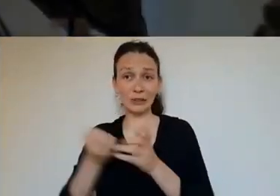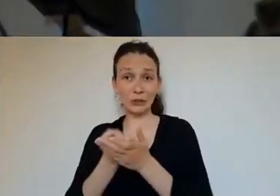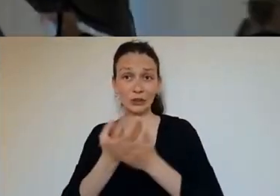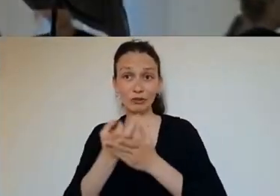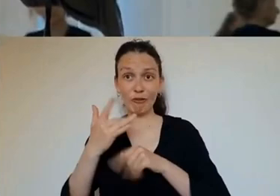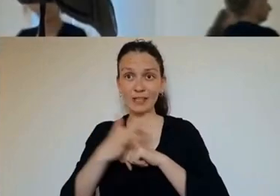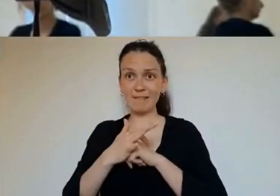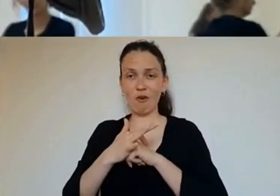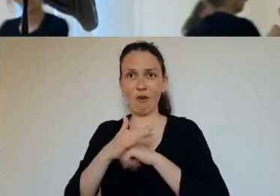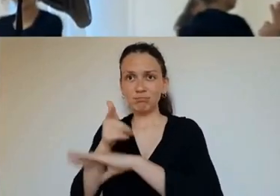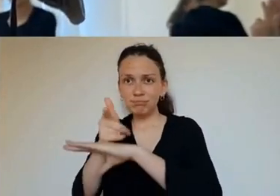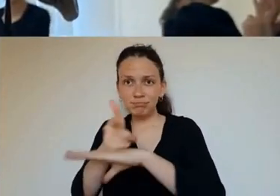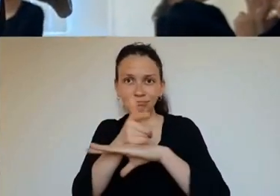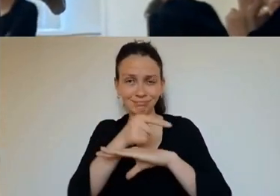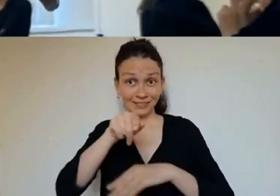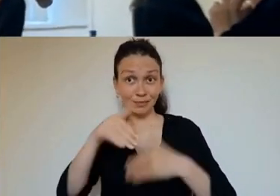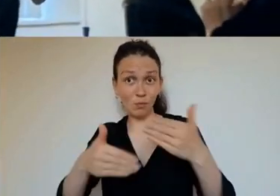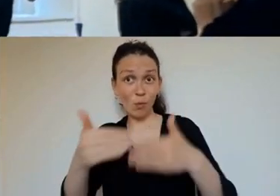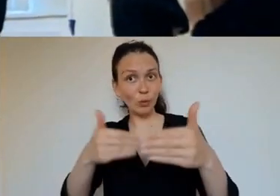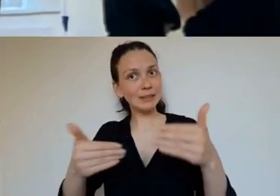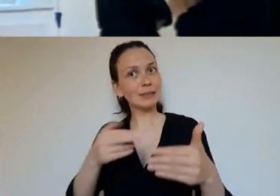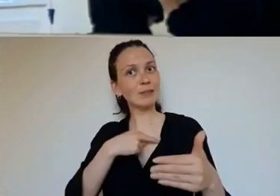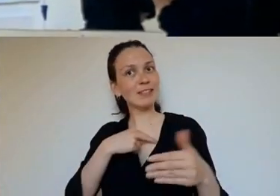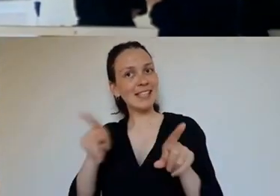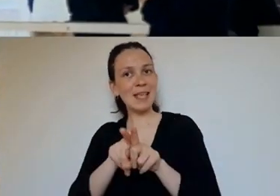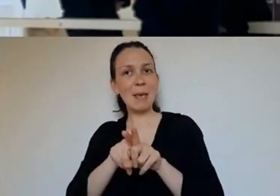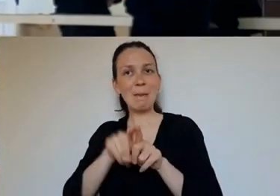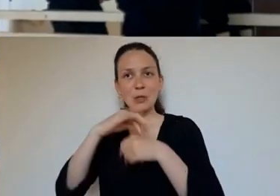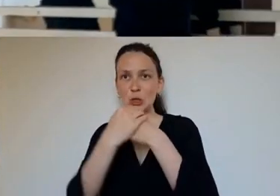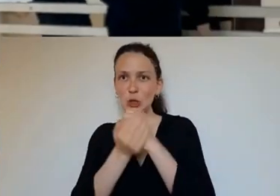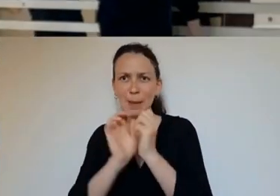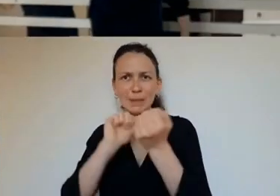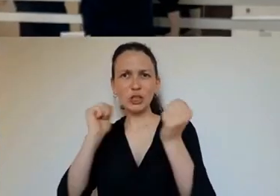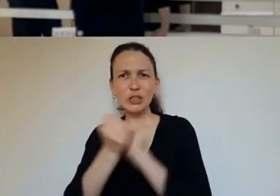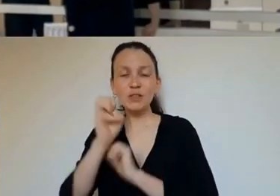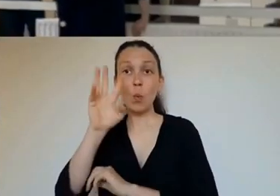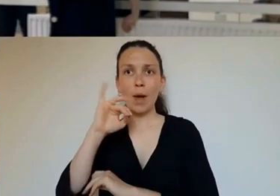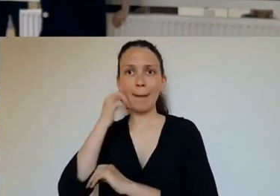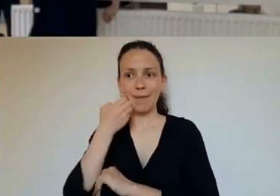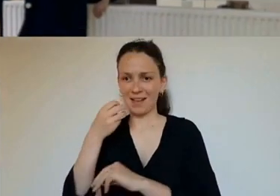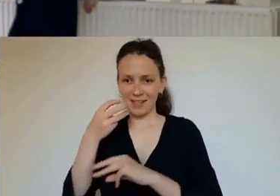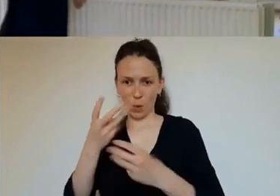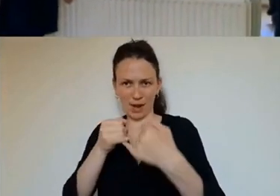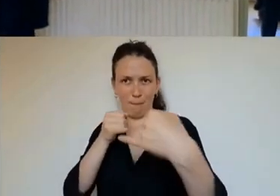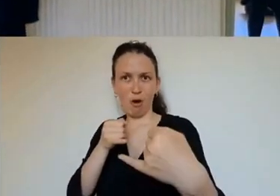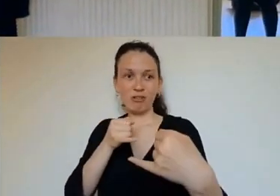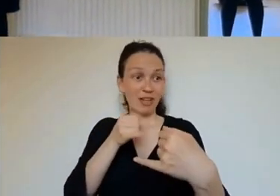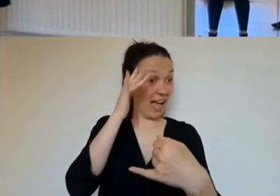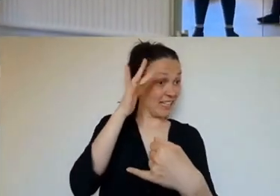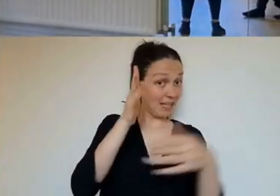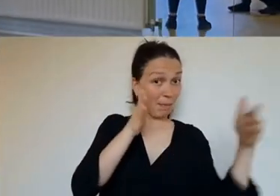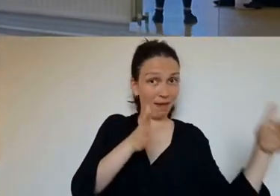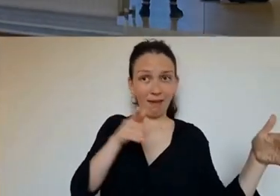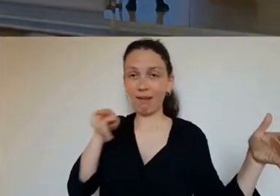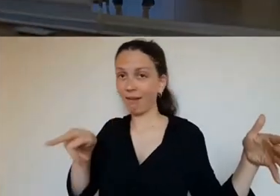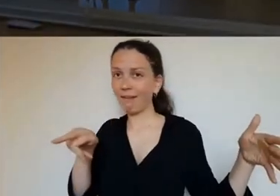Using digital stories to document this process is a type of shapeshifting too, an attempt to break down boundaries between academia and embodied